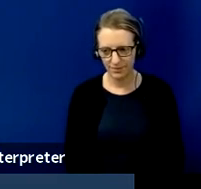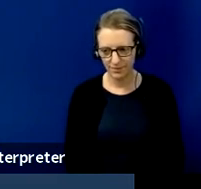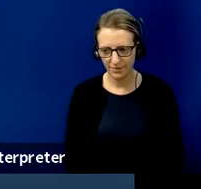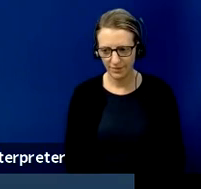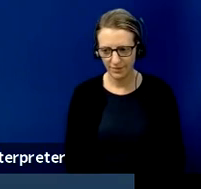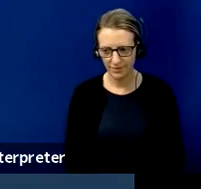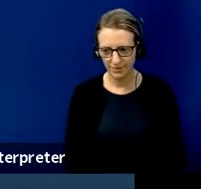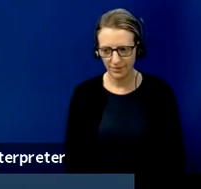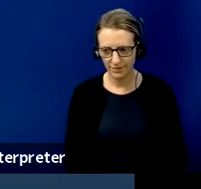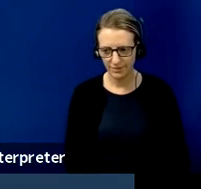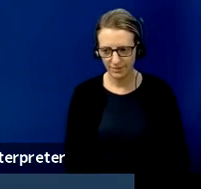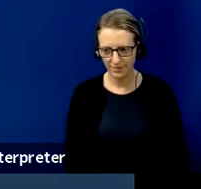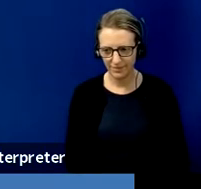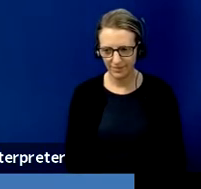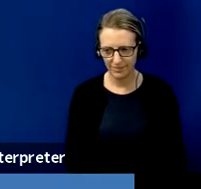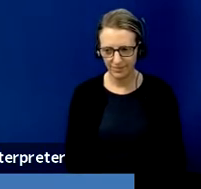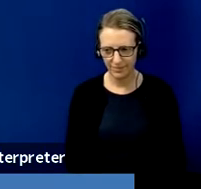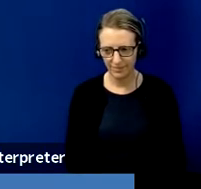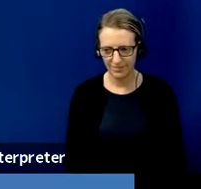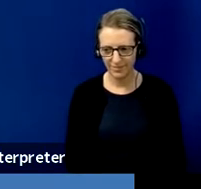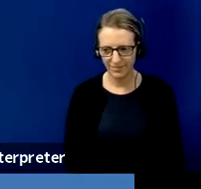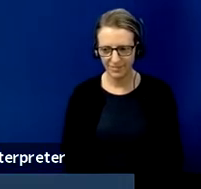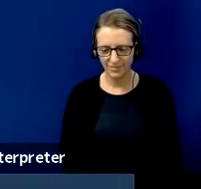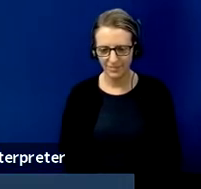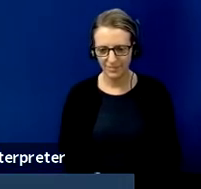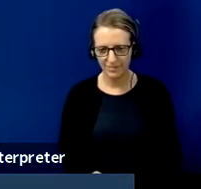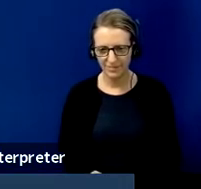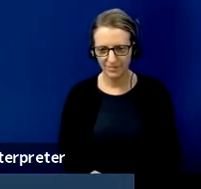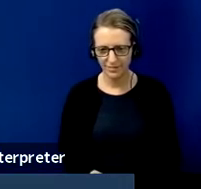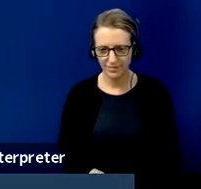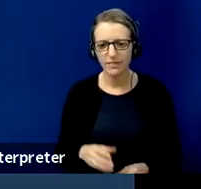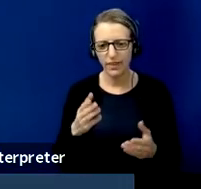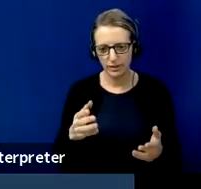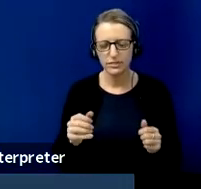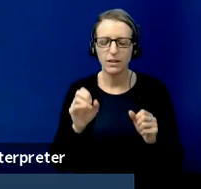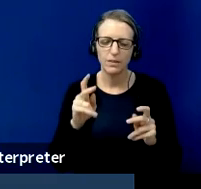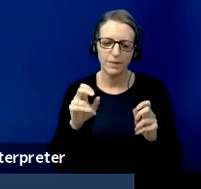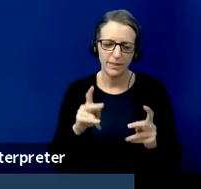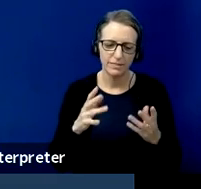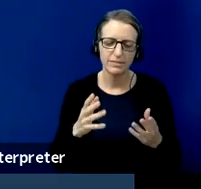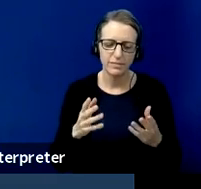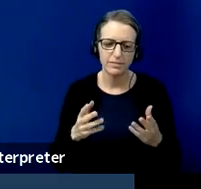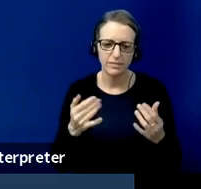There it is. Okay, so he's going to add a response.